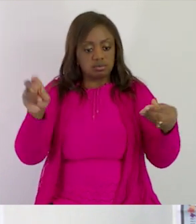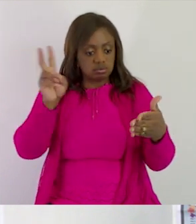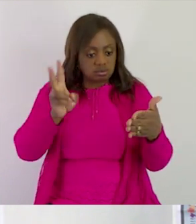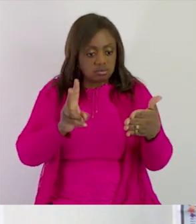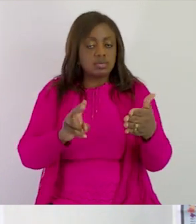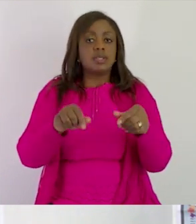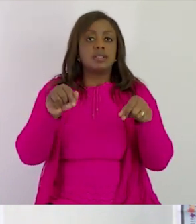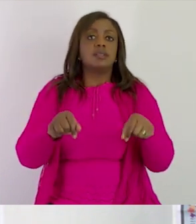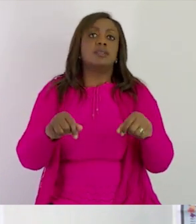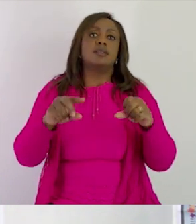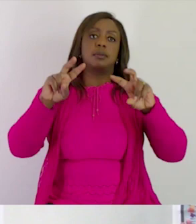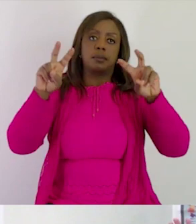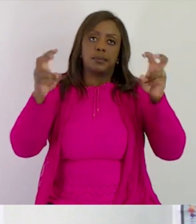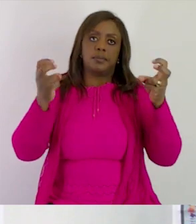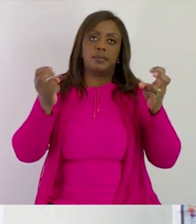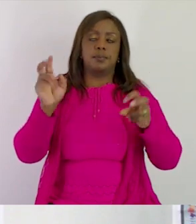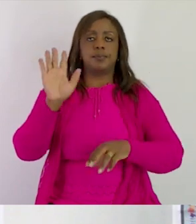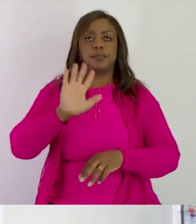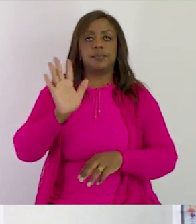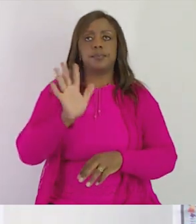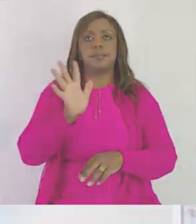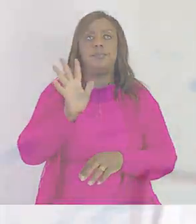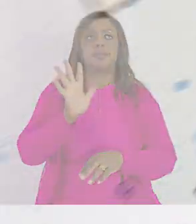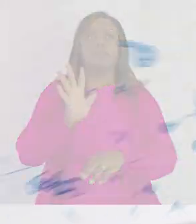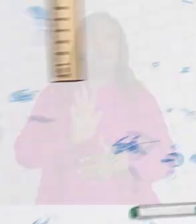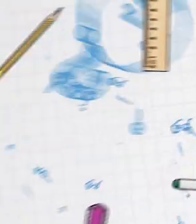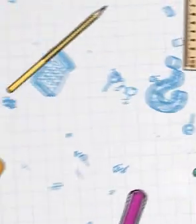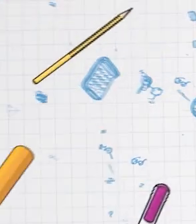From us, it's bye-bye.